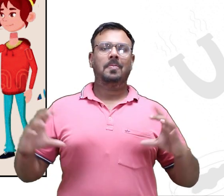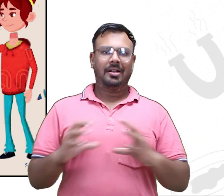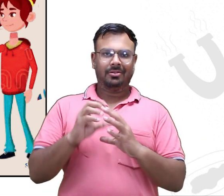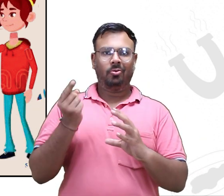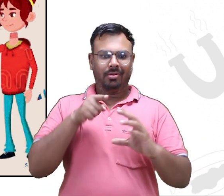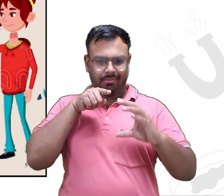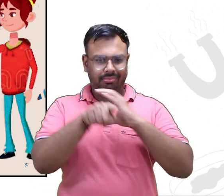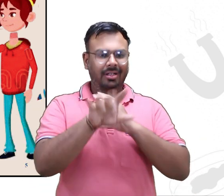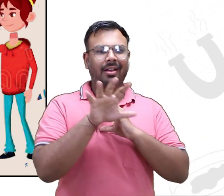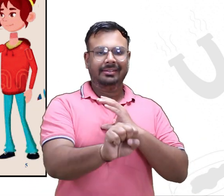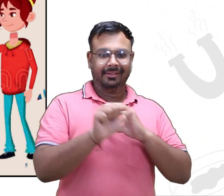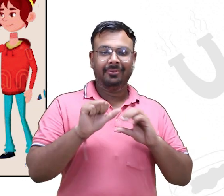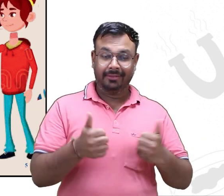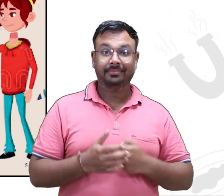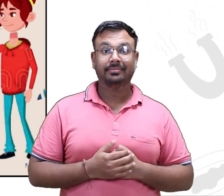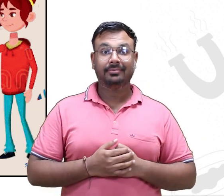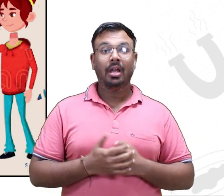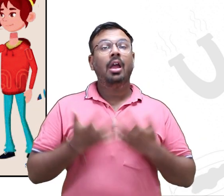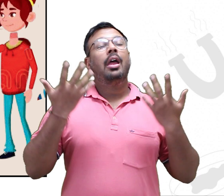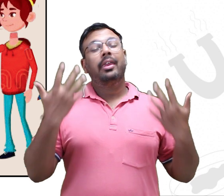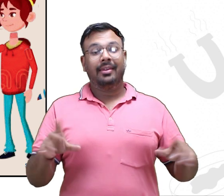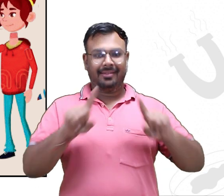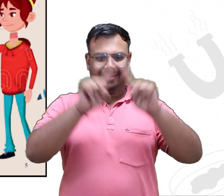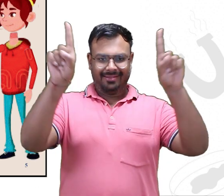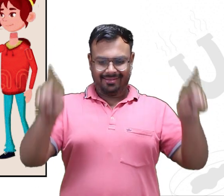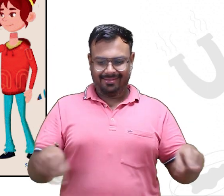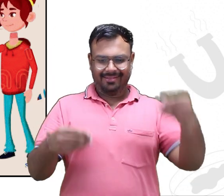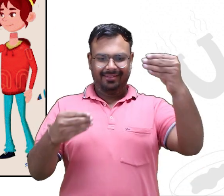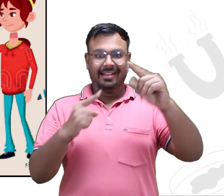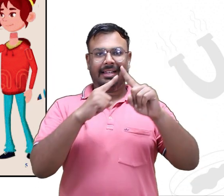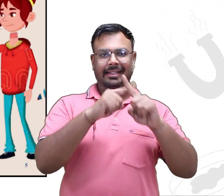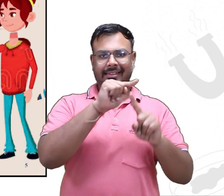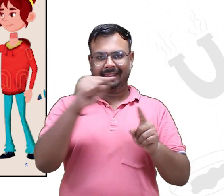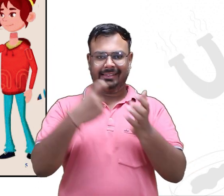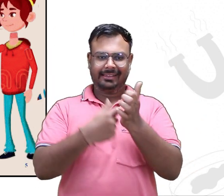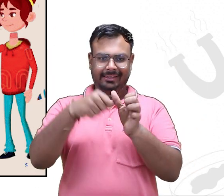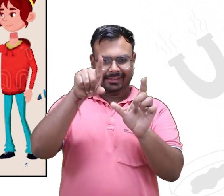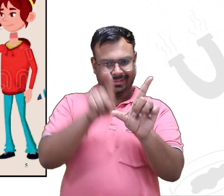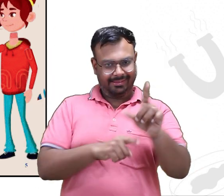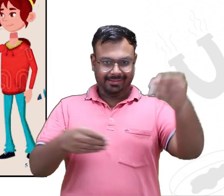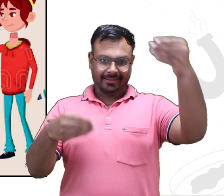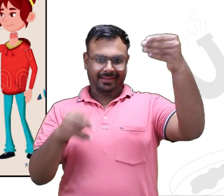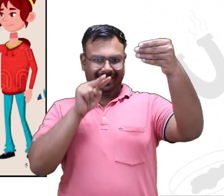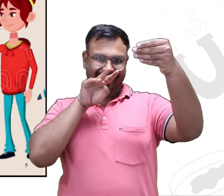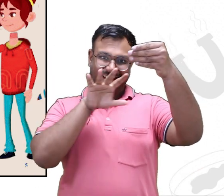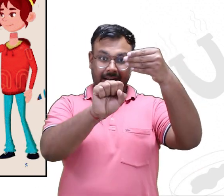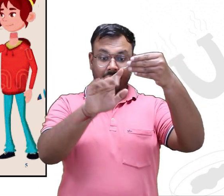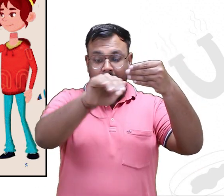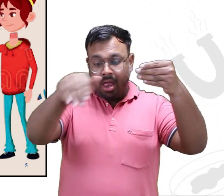When we shine X-ray on a protein crystal, they diffract in different directions.